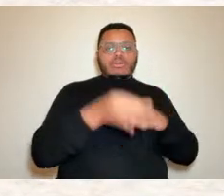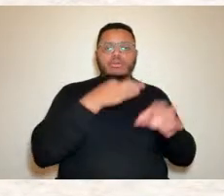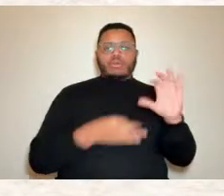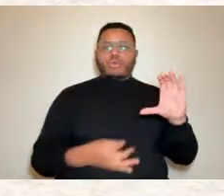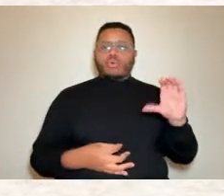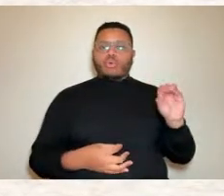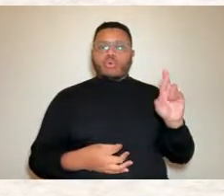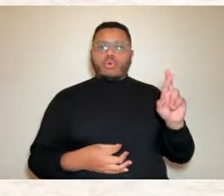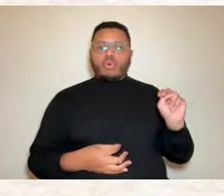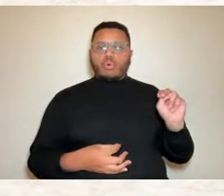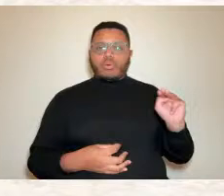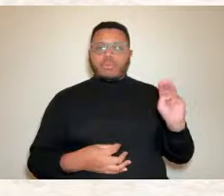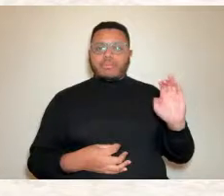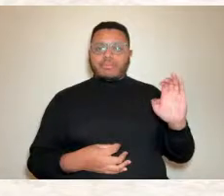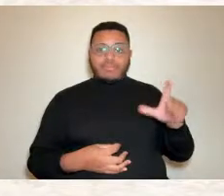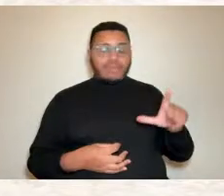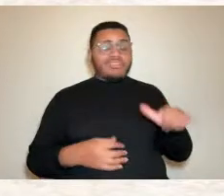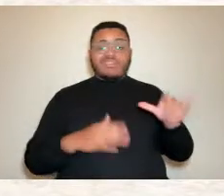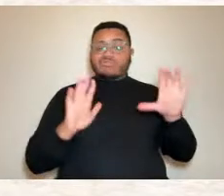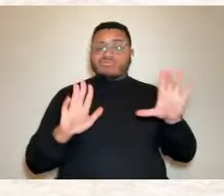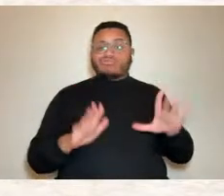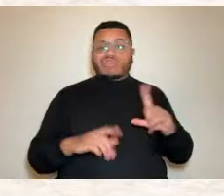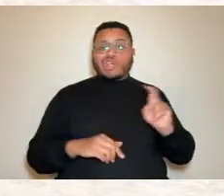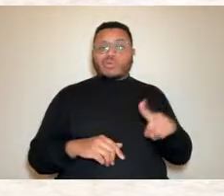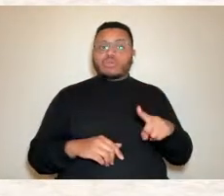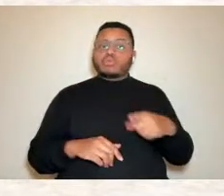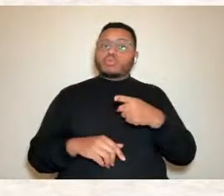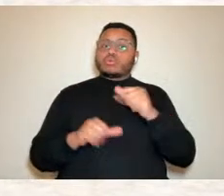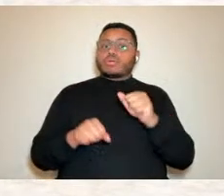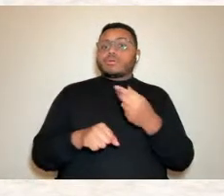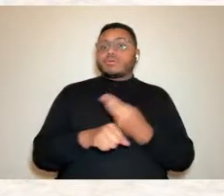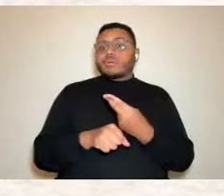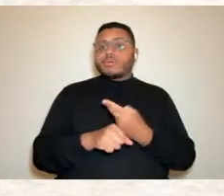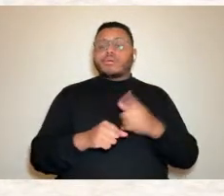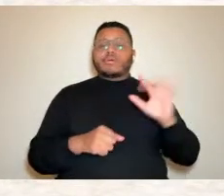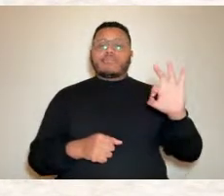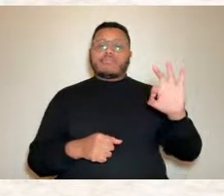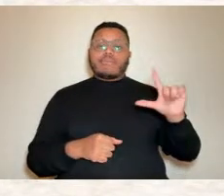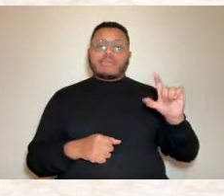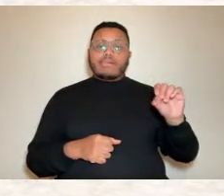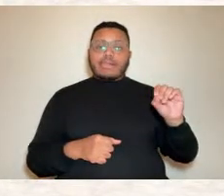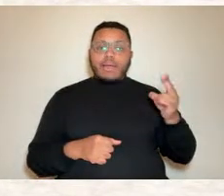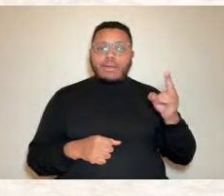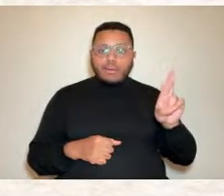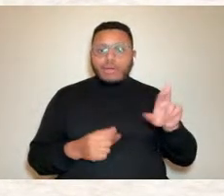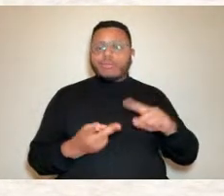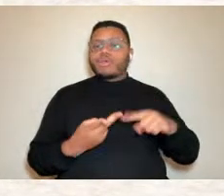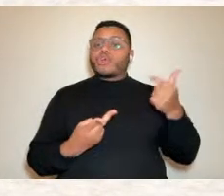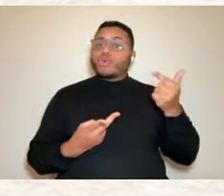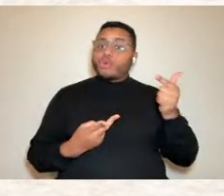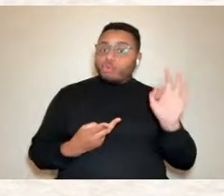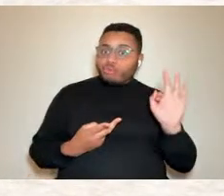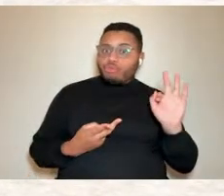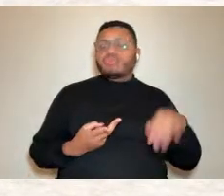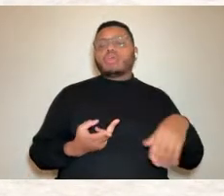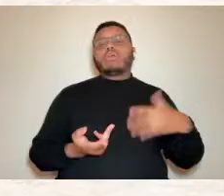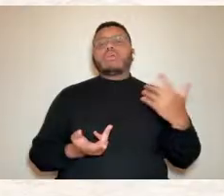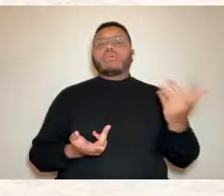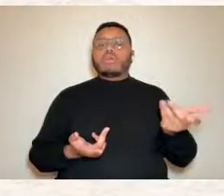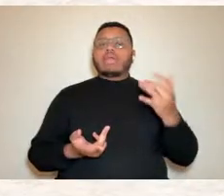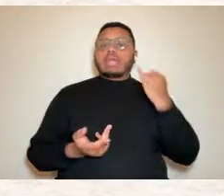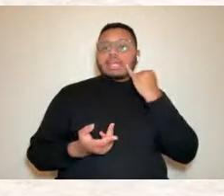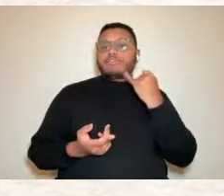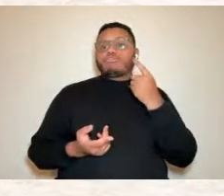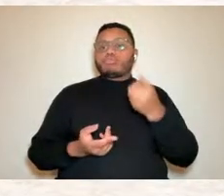using cornmeal? That is a great question. So you can use flour, you can use a gluten-free flour if you